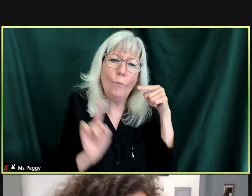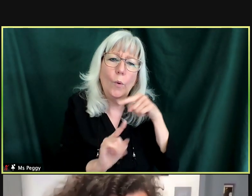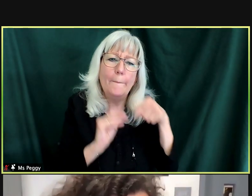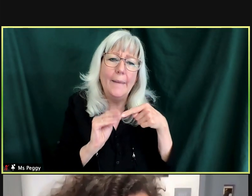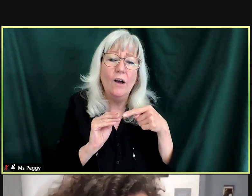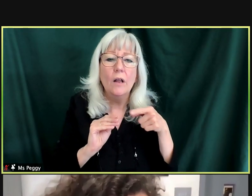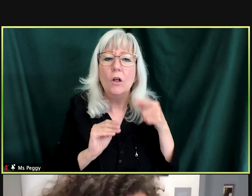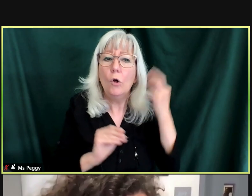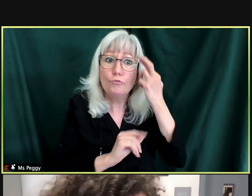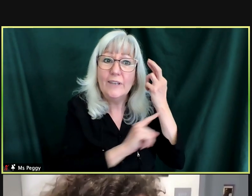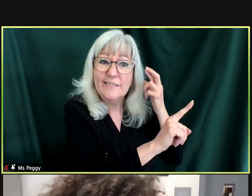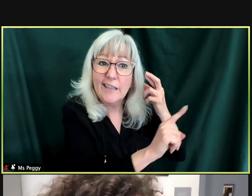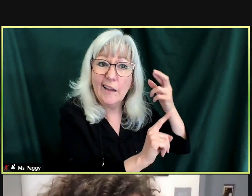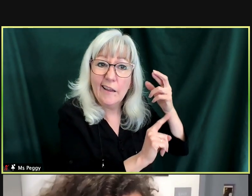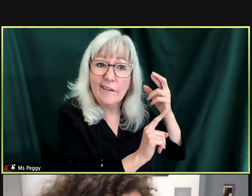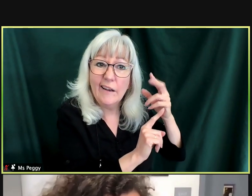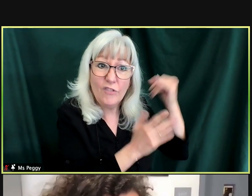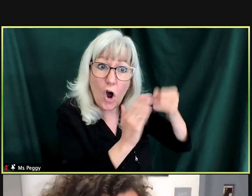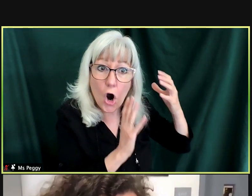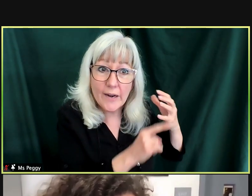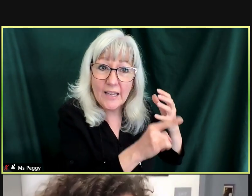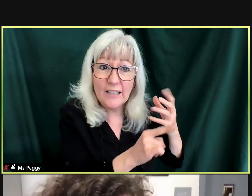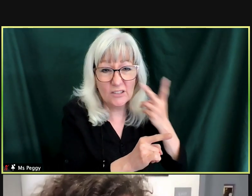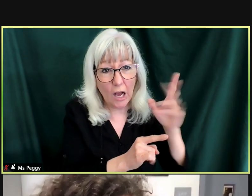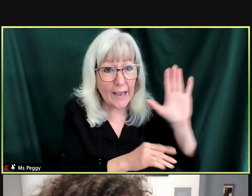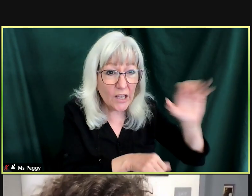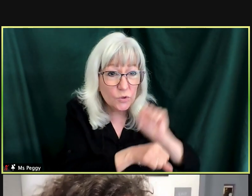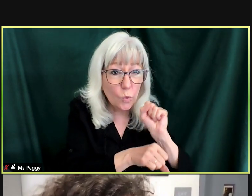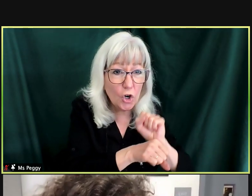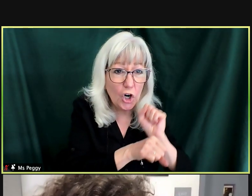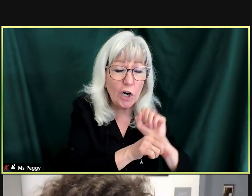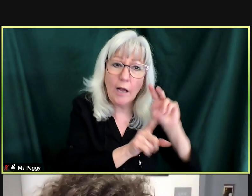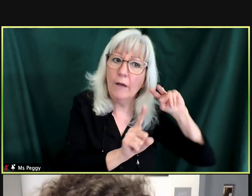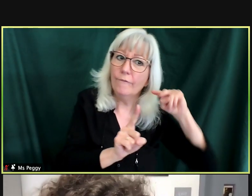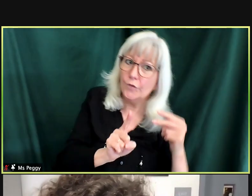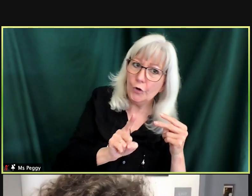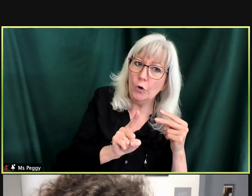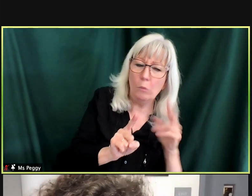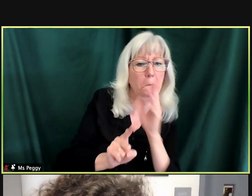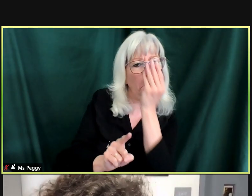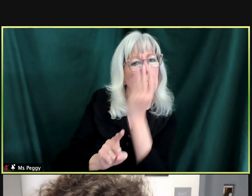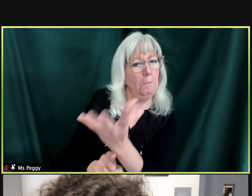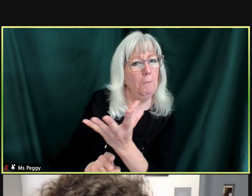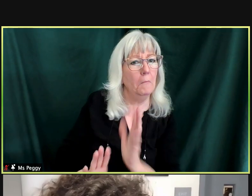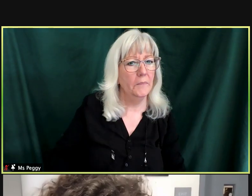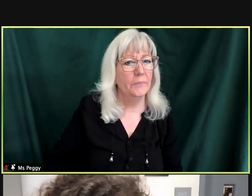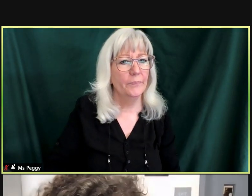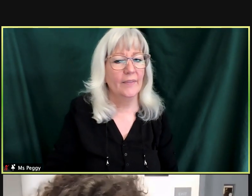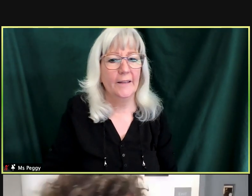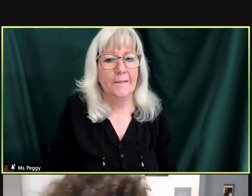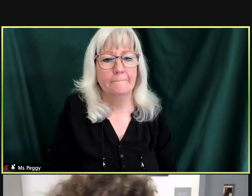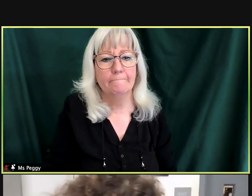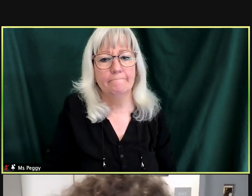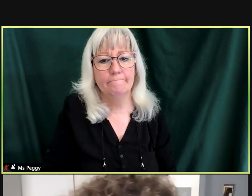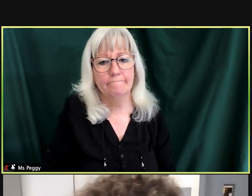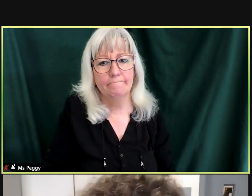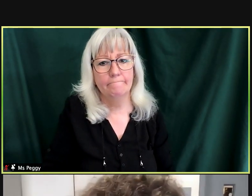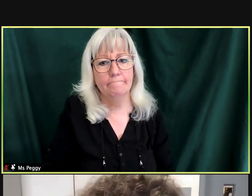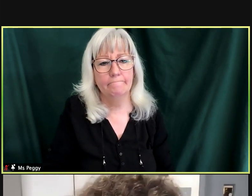motivation of the artist and the way he saw his own work.